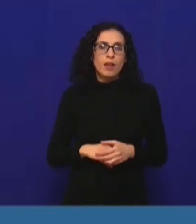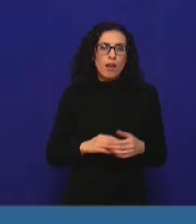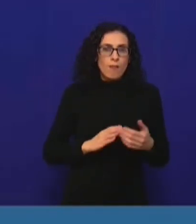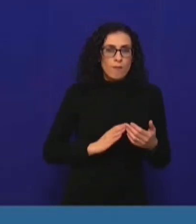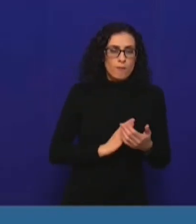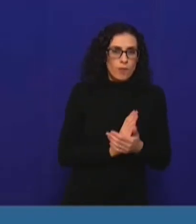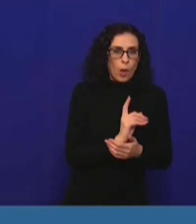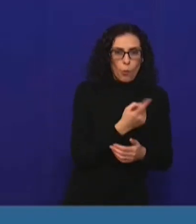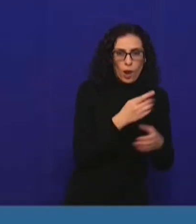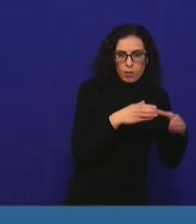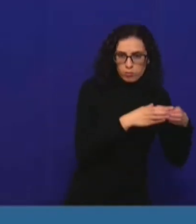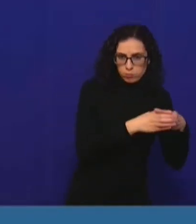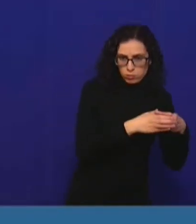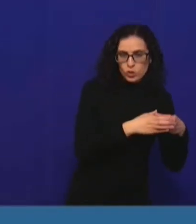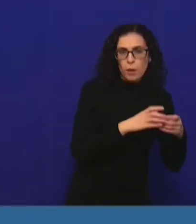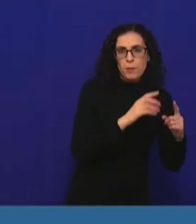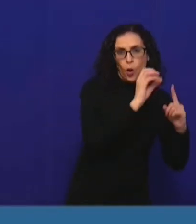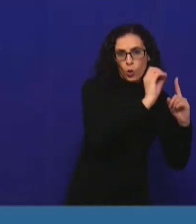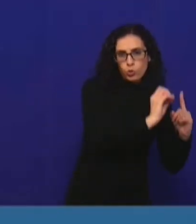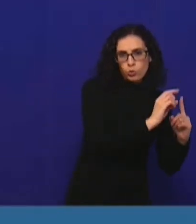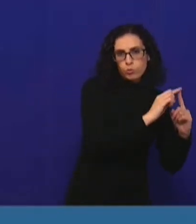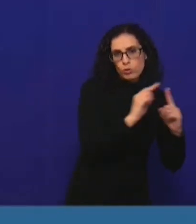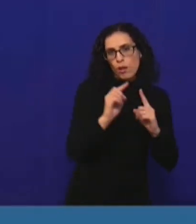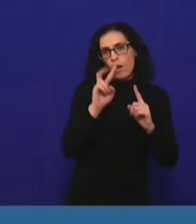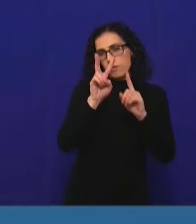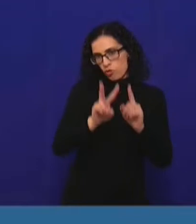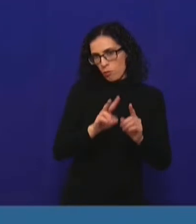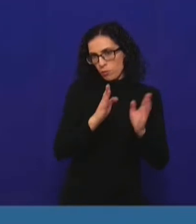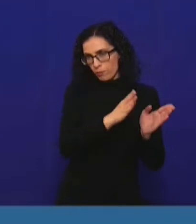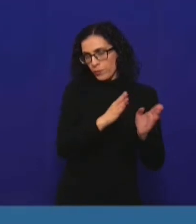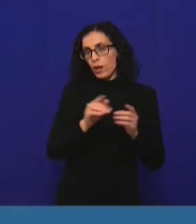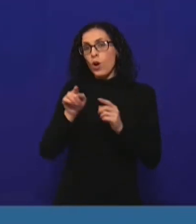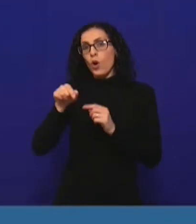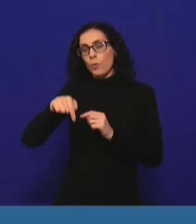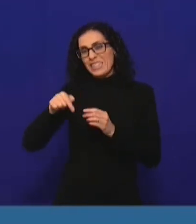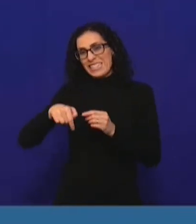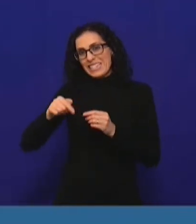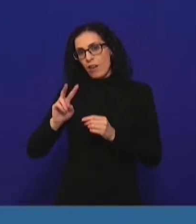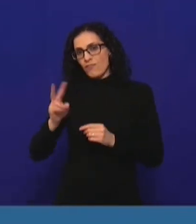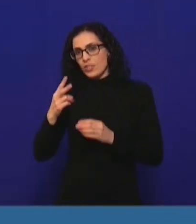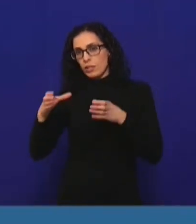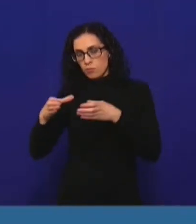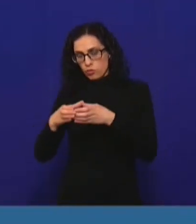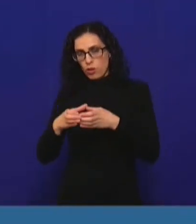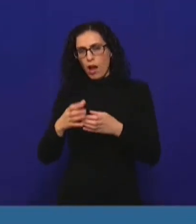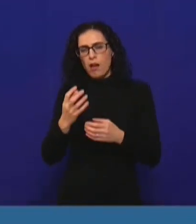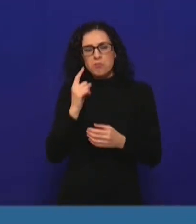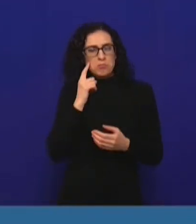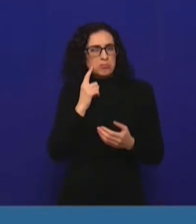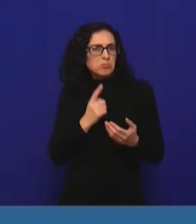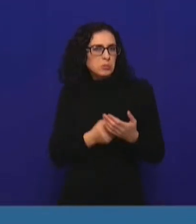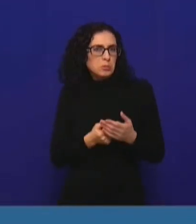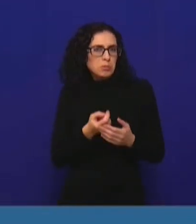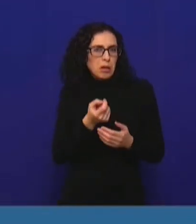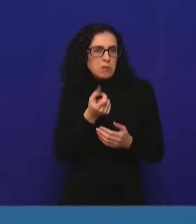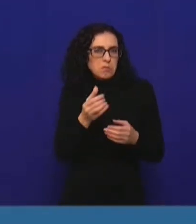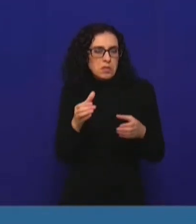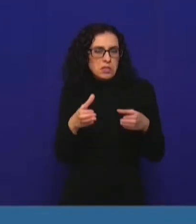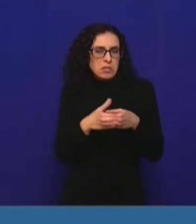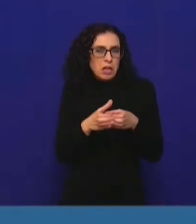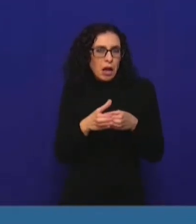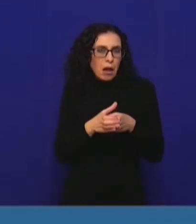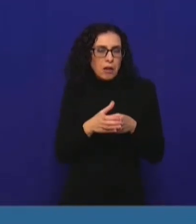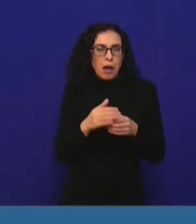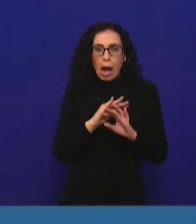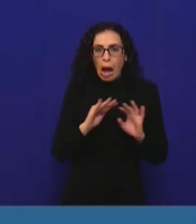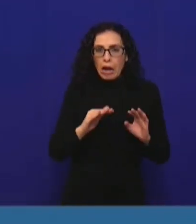fl-ewwel term kif ukoll fit-tieni term, aħna rajna li kien hemm clusters li huma vera clusters li huma żgħar, qatt ma qabżu iktar minn clusters